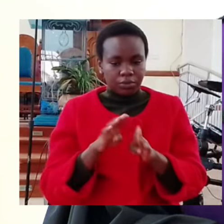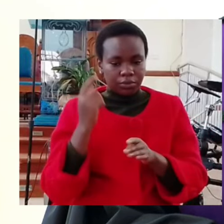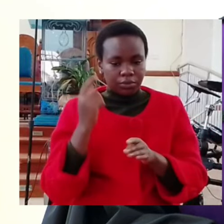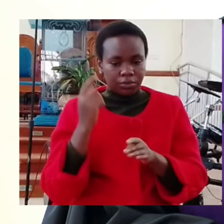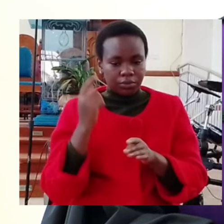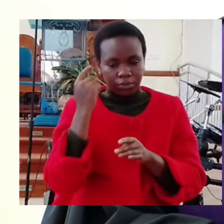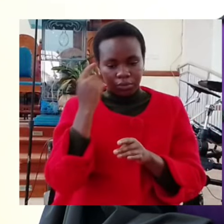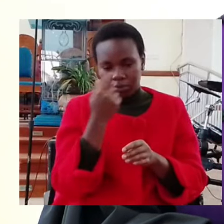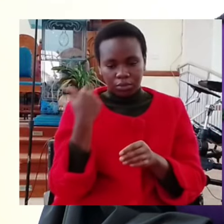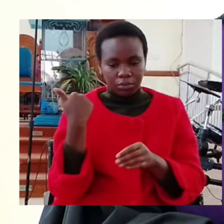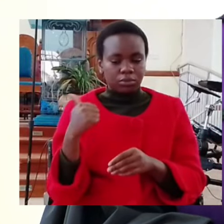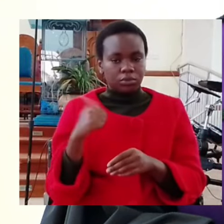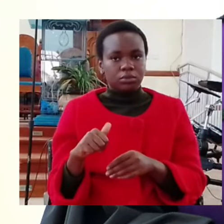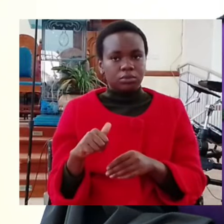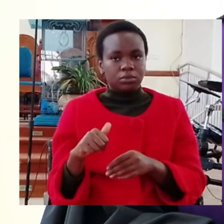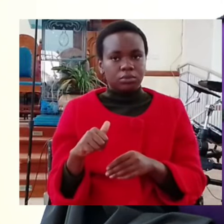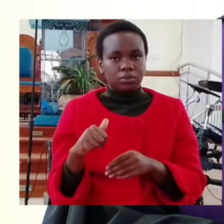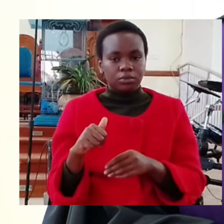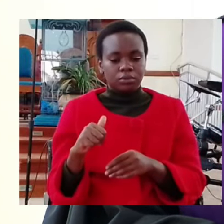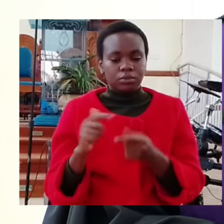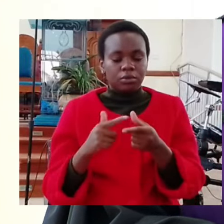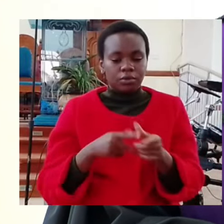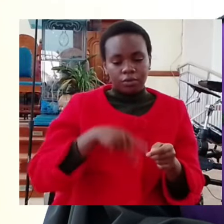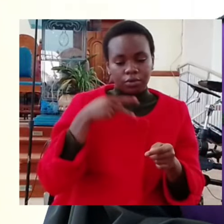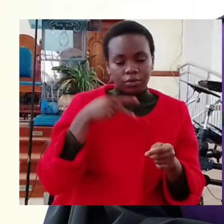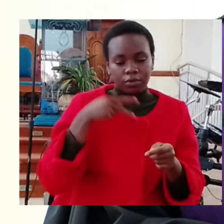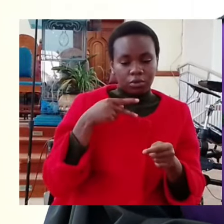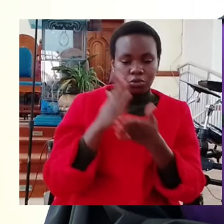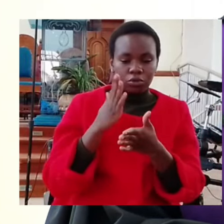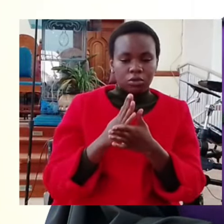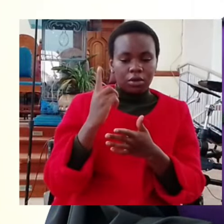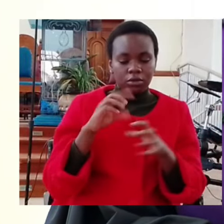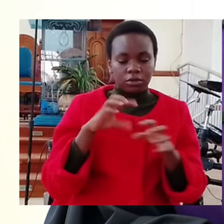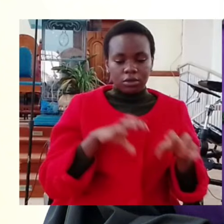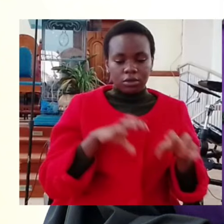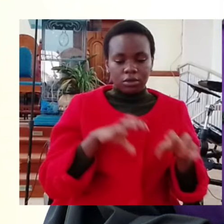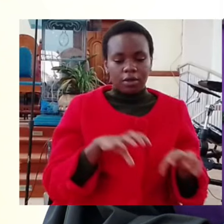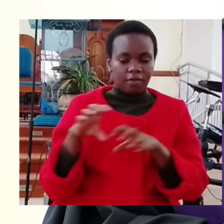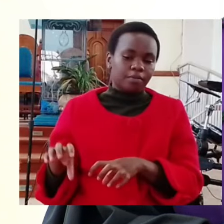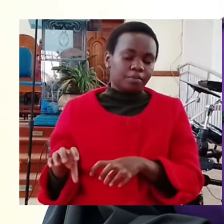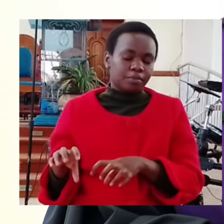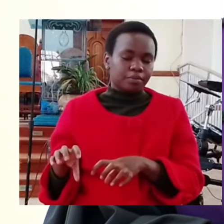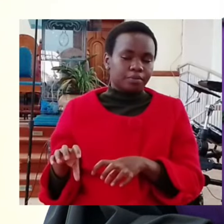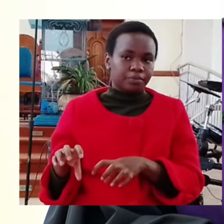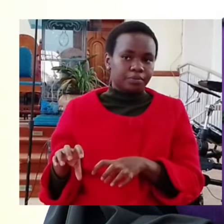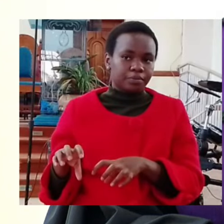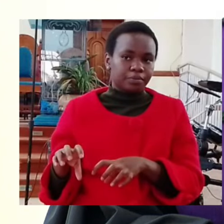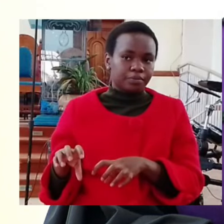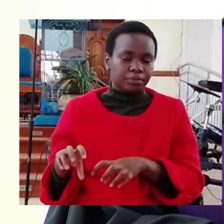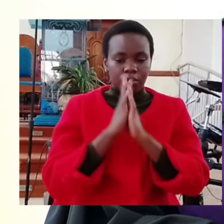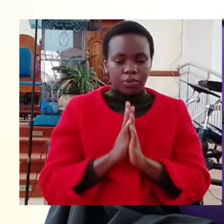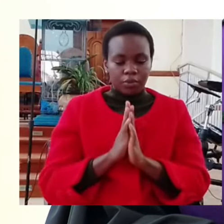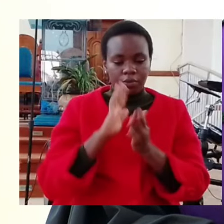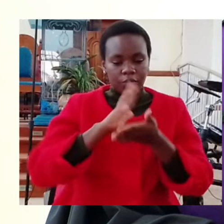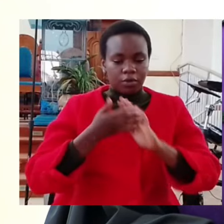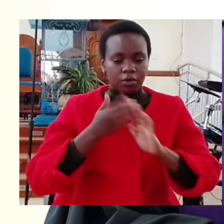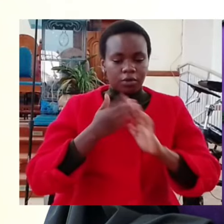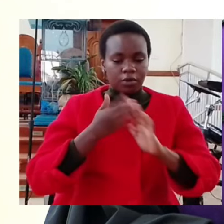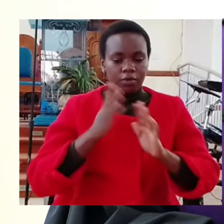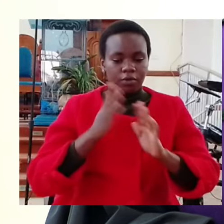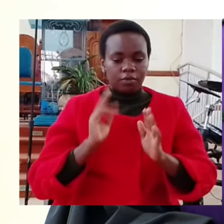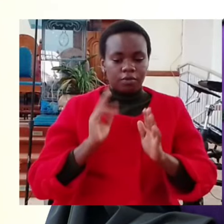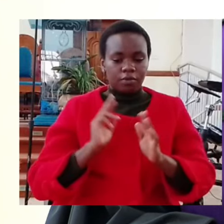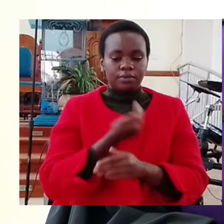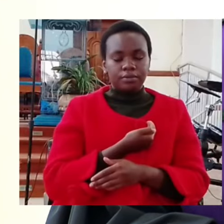tutirona. Ona tukimenyaga ti there one of us is suffering. We pray that you would forgive us.